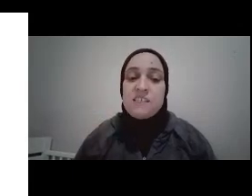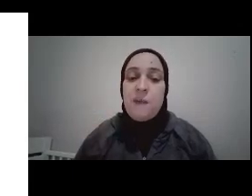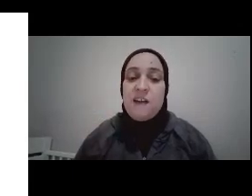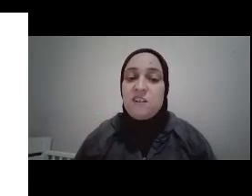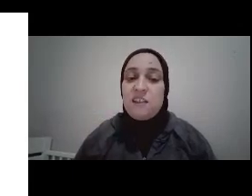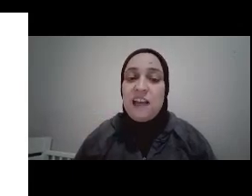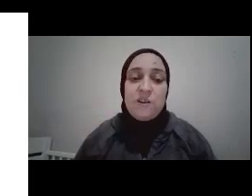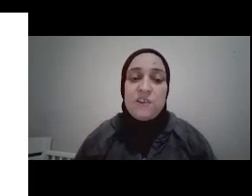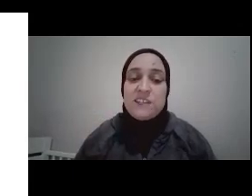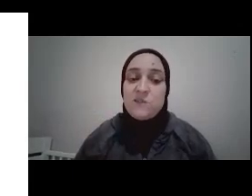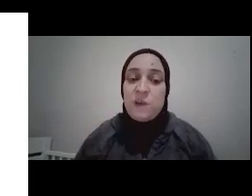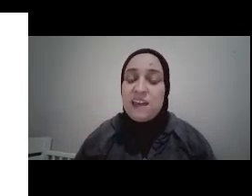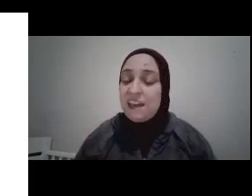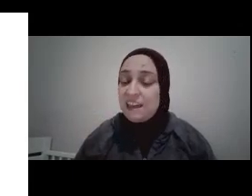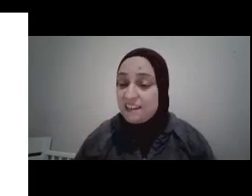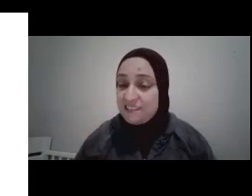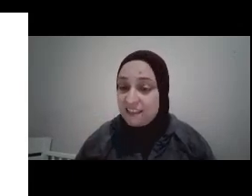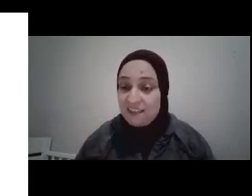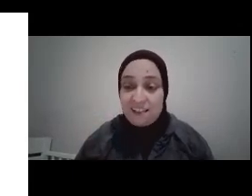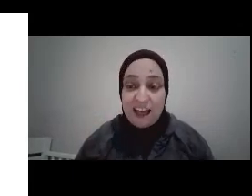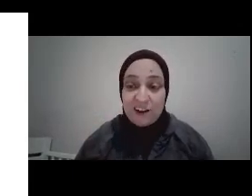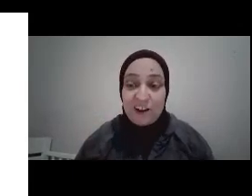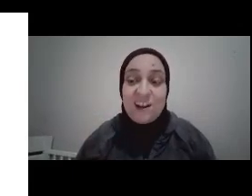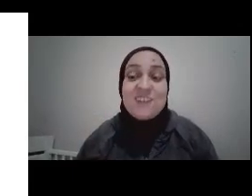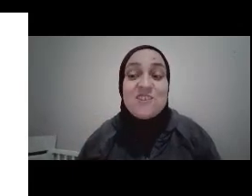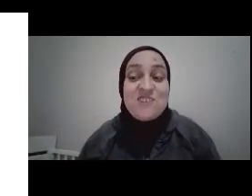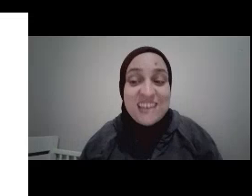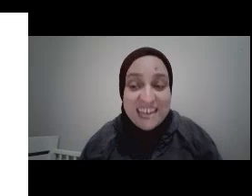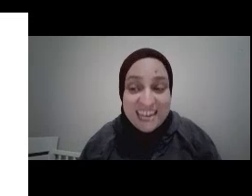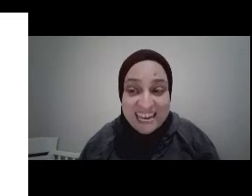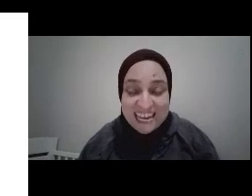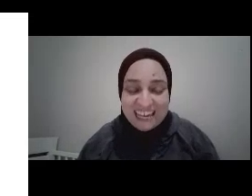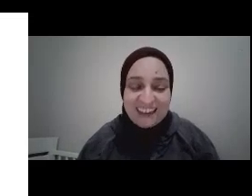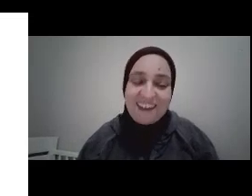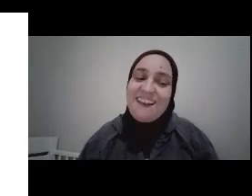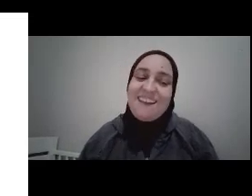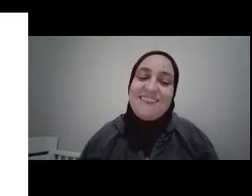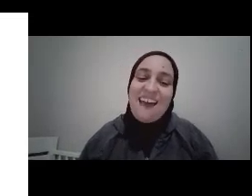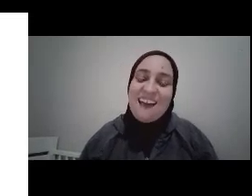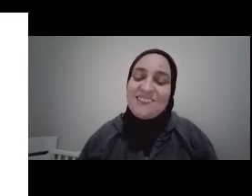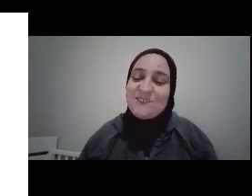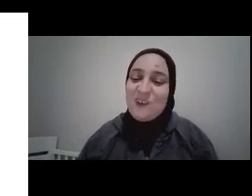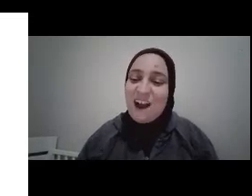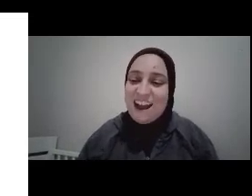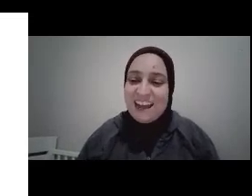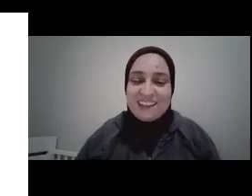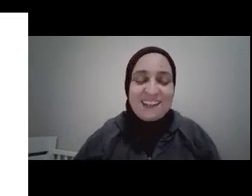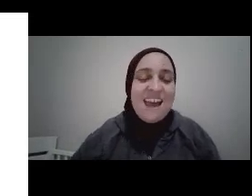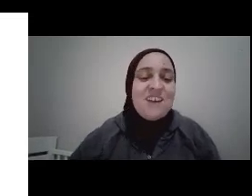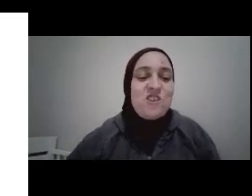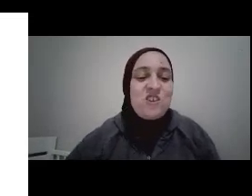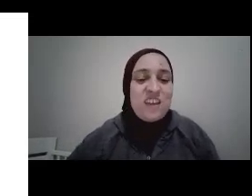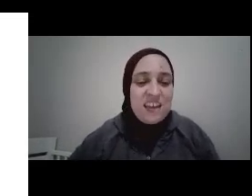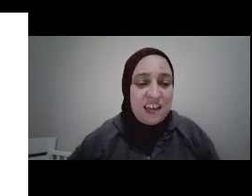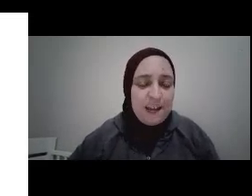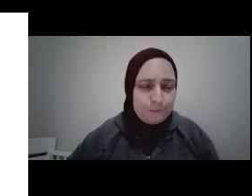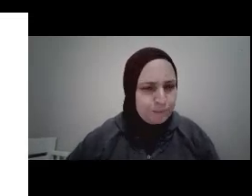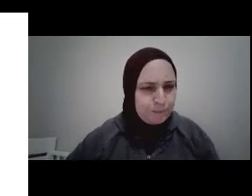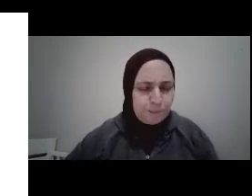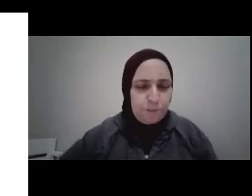Now, our special letter this week is the letter G. That's right. G